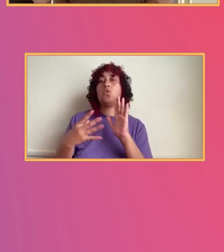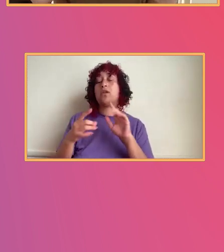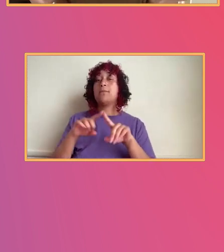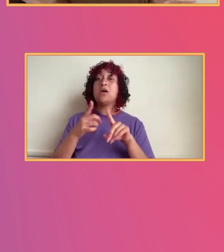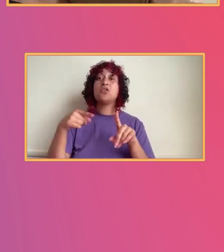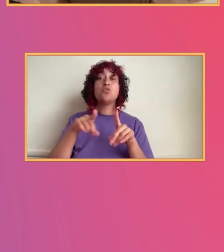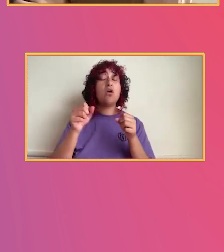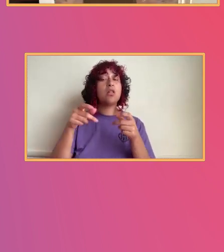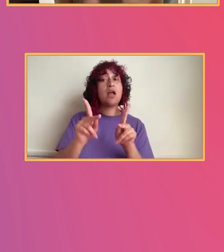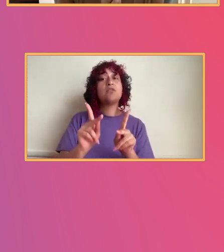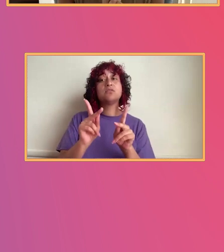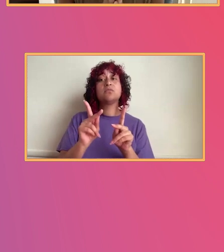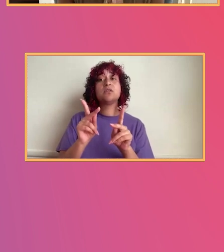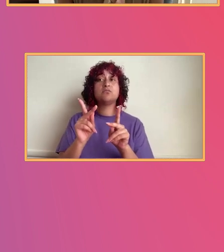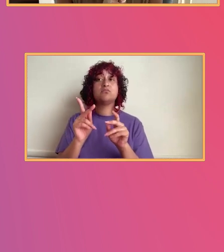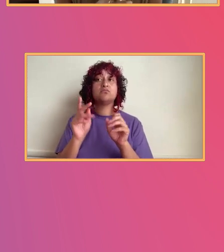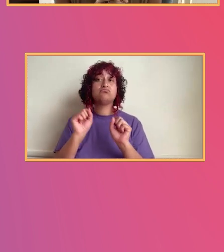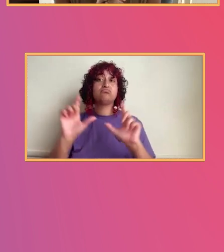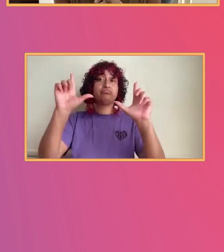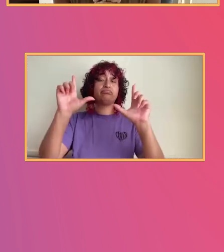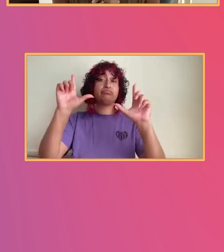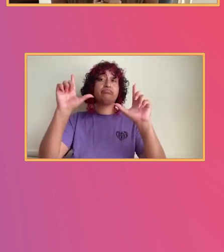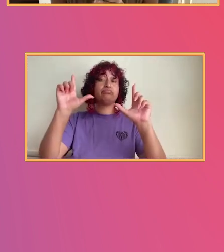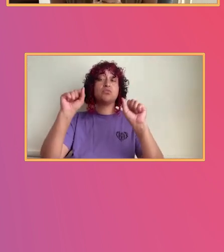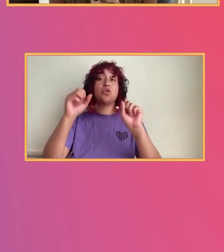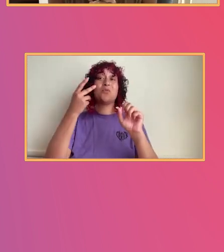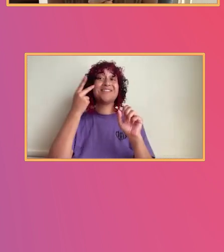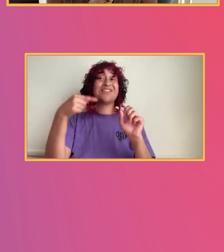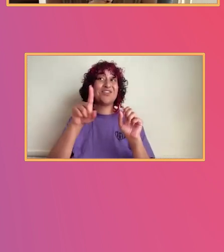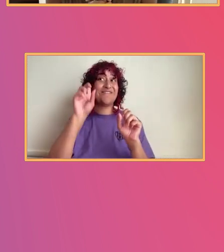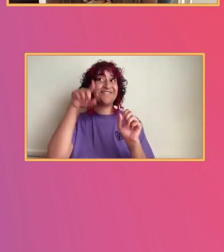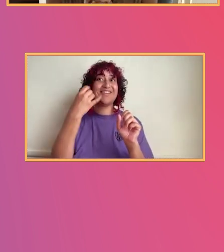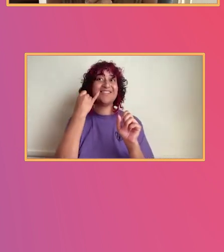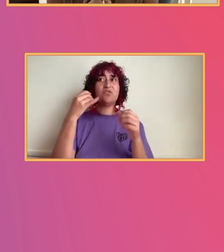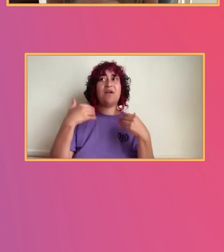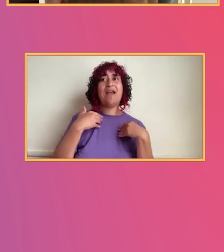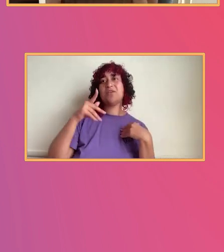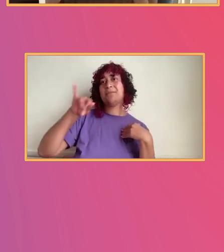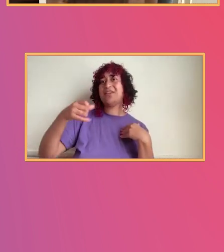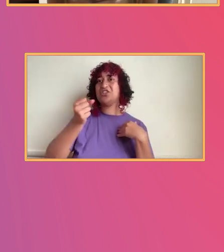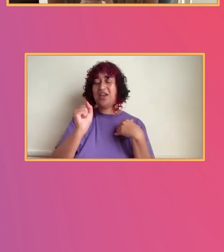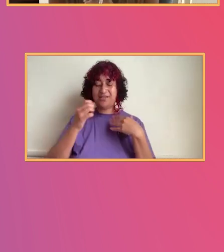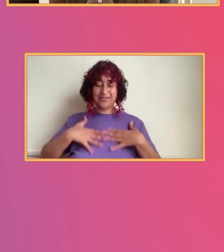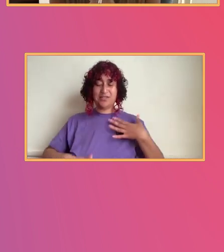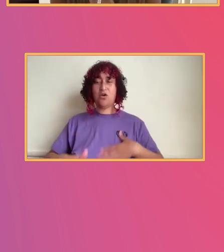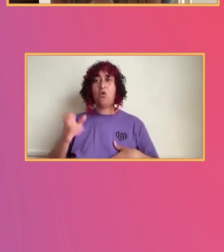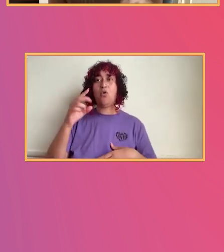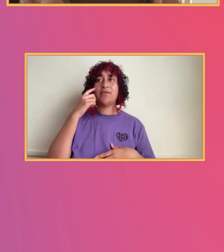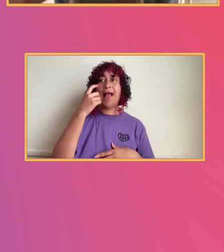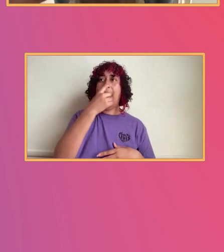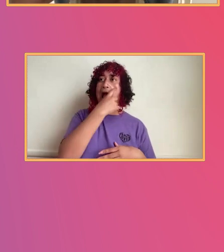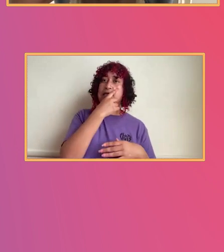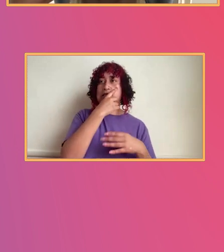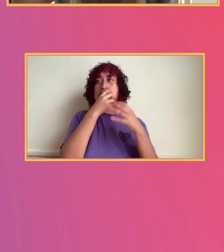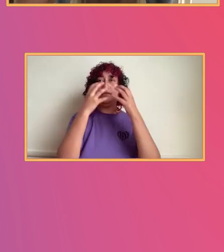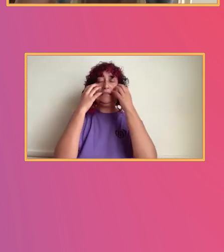allowed to be on camera so that we can see your beautiful face, even if you're wearing your pajamas, even if you have crusty eyeballs, even if